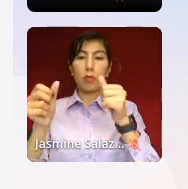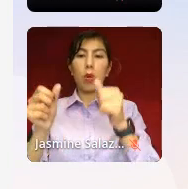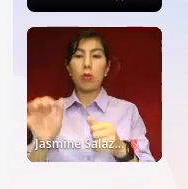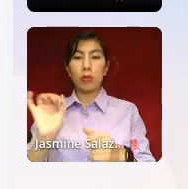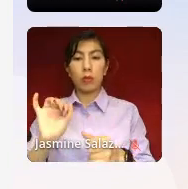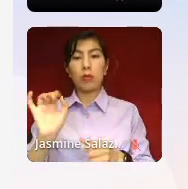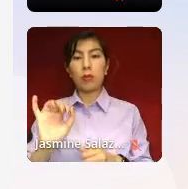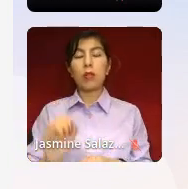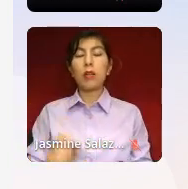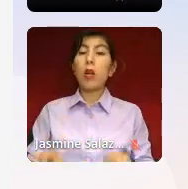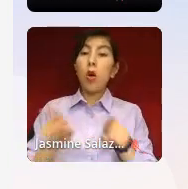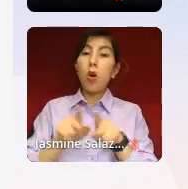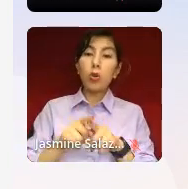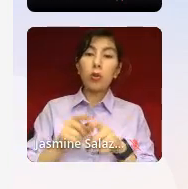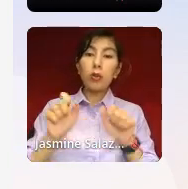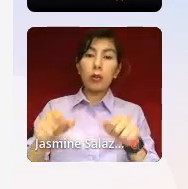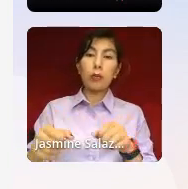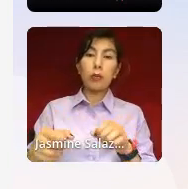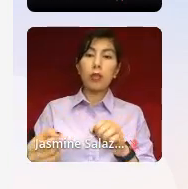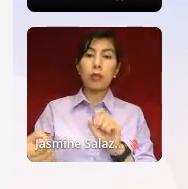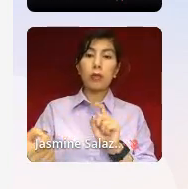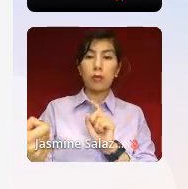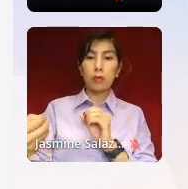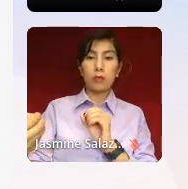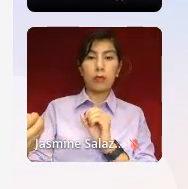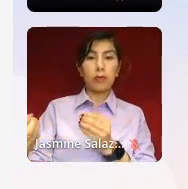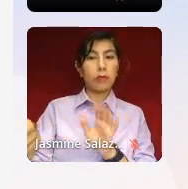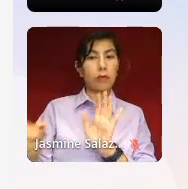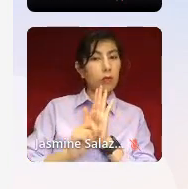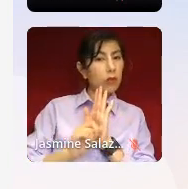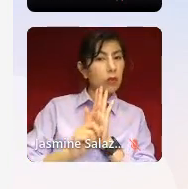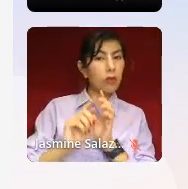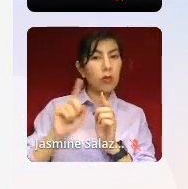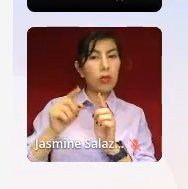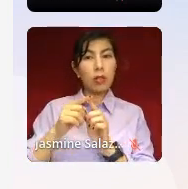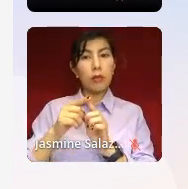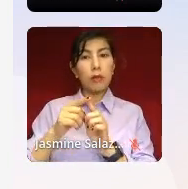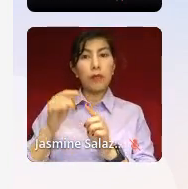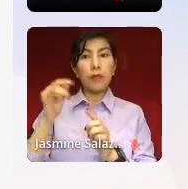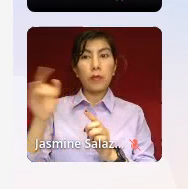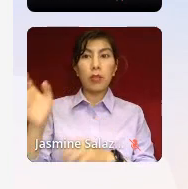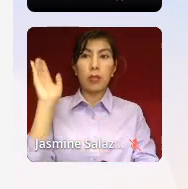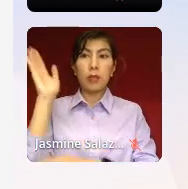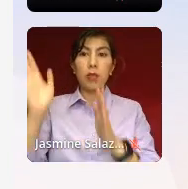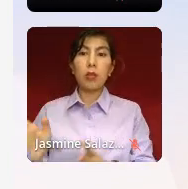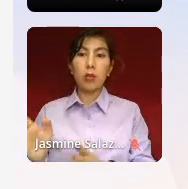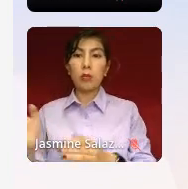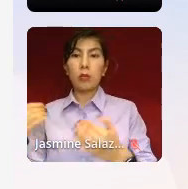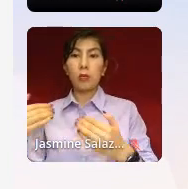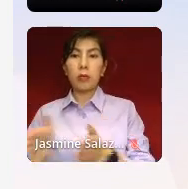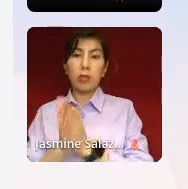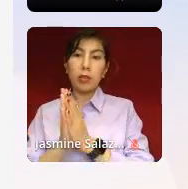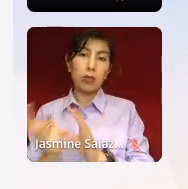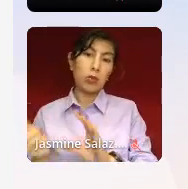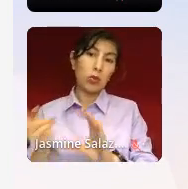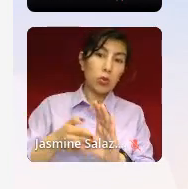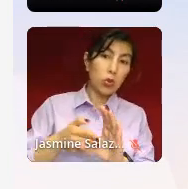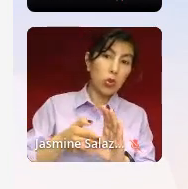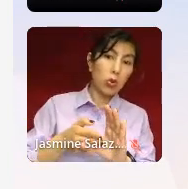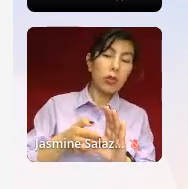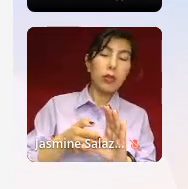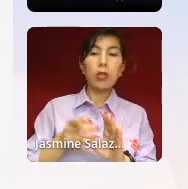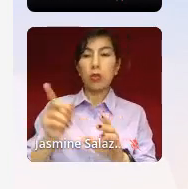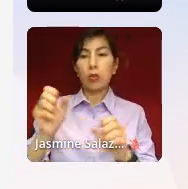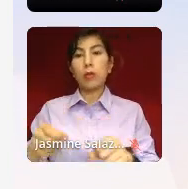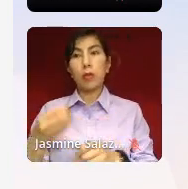also be notified when the speaker is there at the booth. They've been invited to join throughout the summit, and you can be notified when